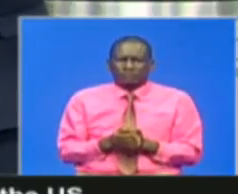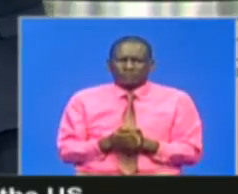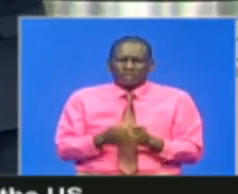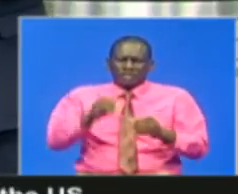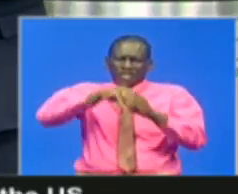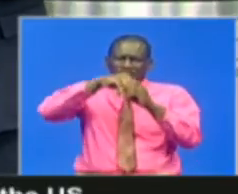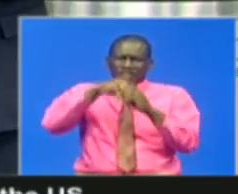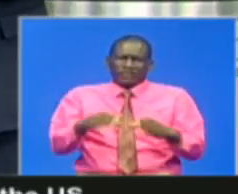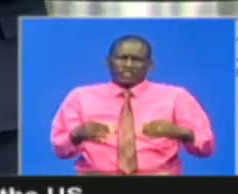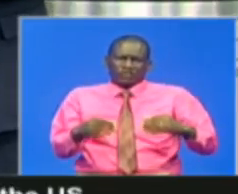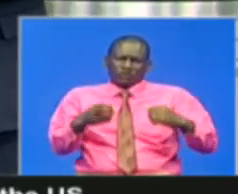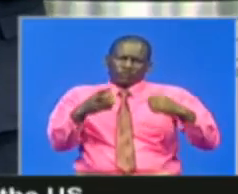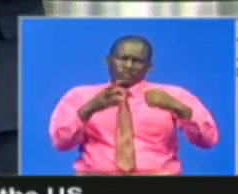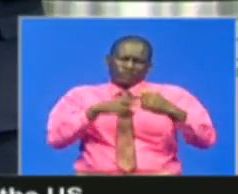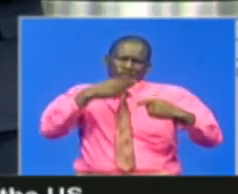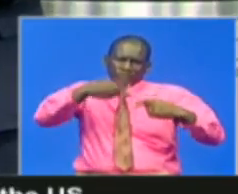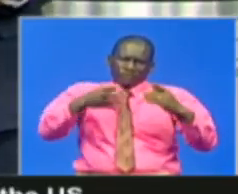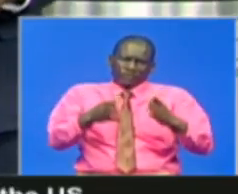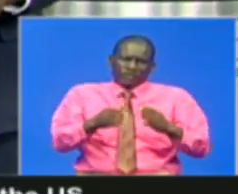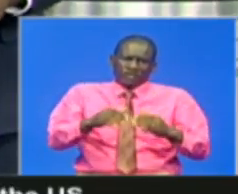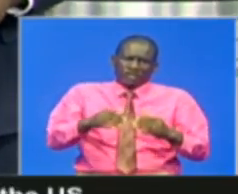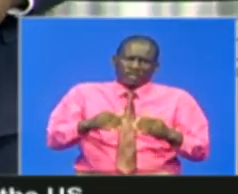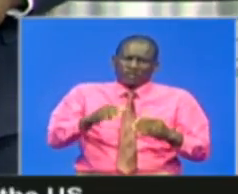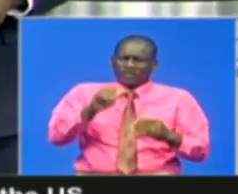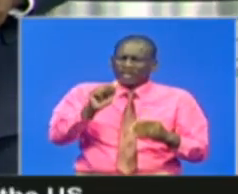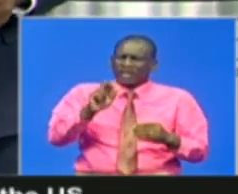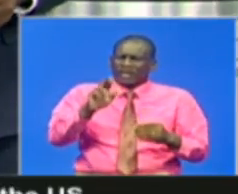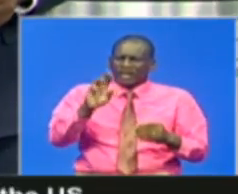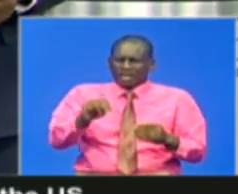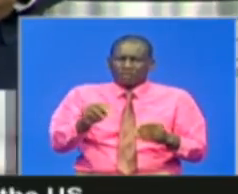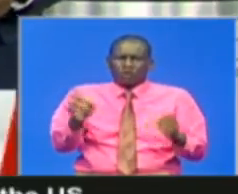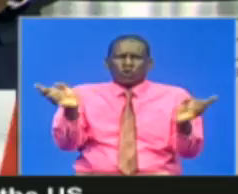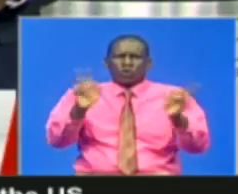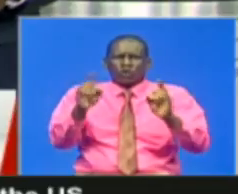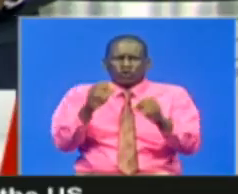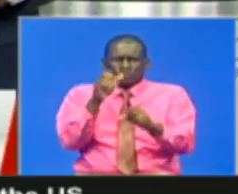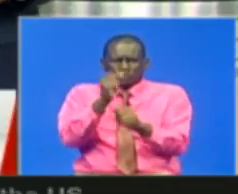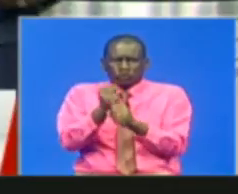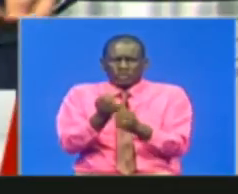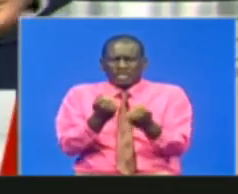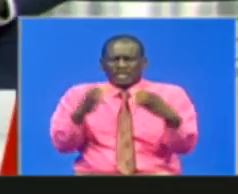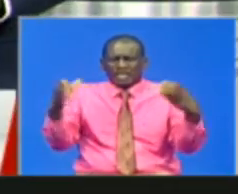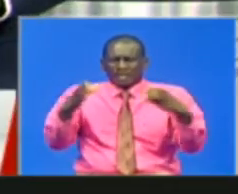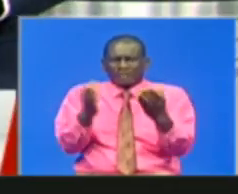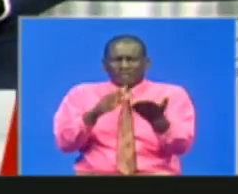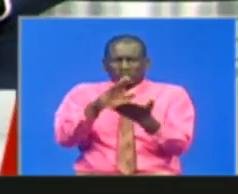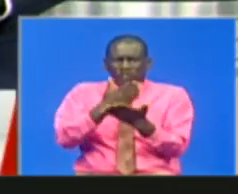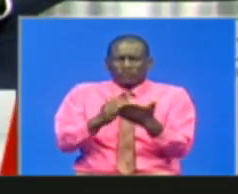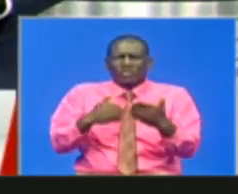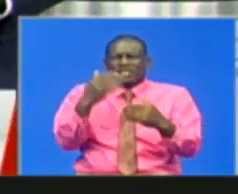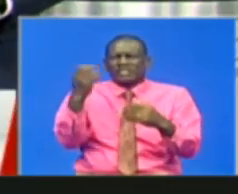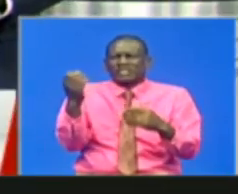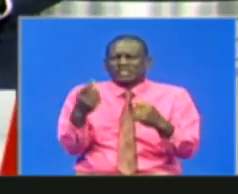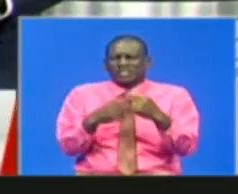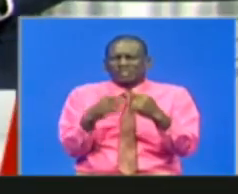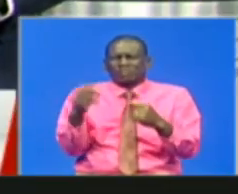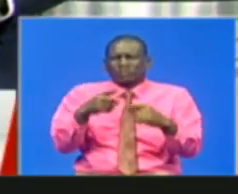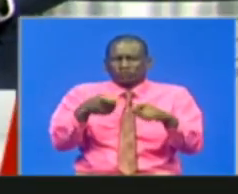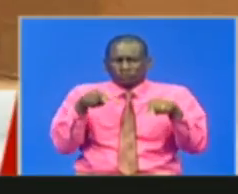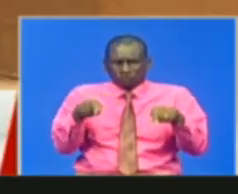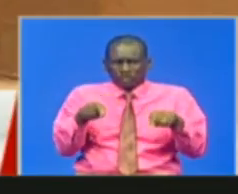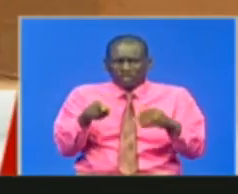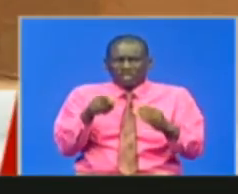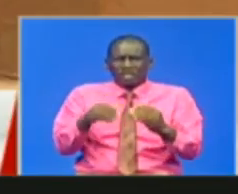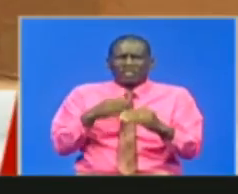Investors of cement manufacturer Athi River Mining, or ARM, will not be trading in their company's shares for another 6 months effective today. This